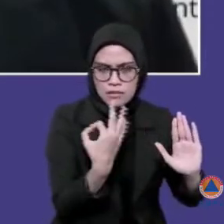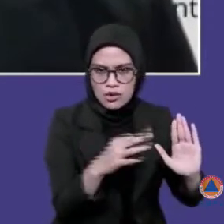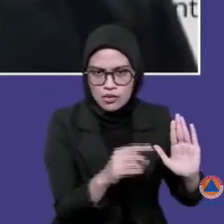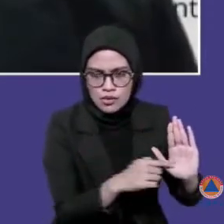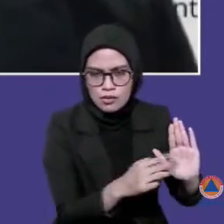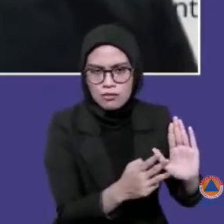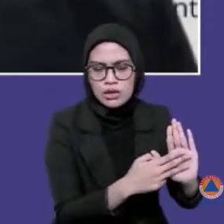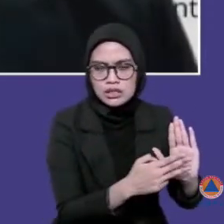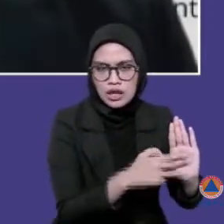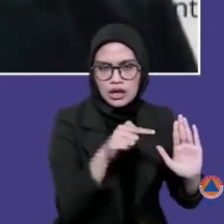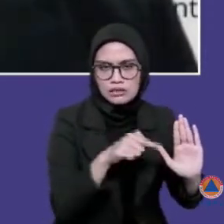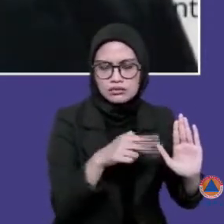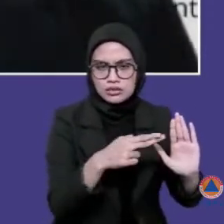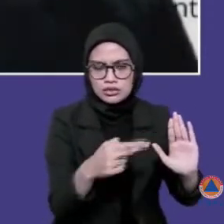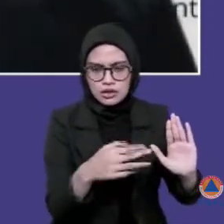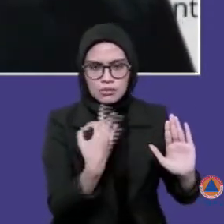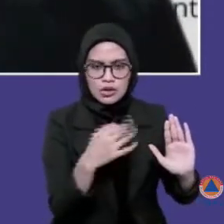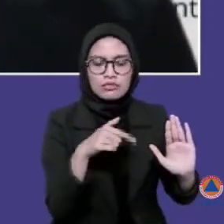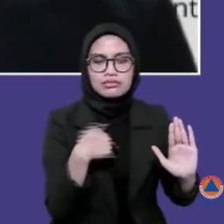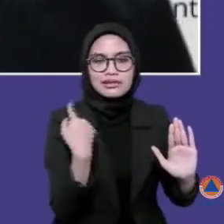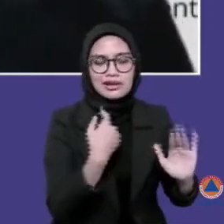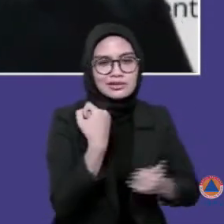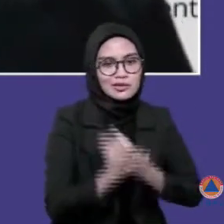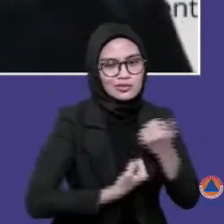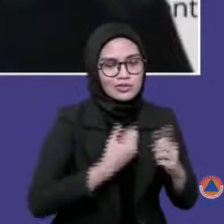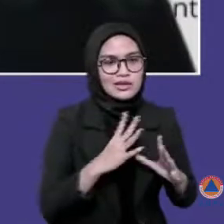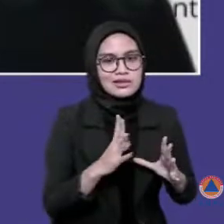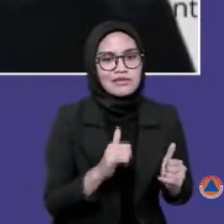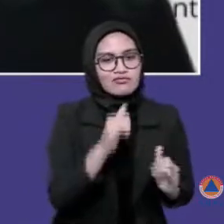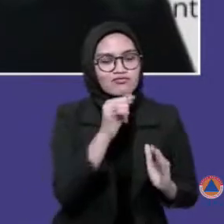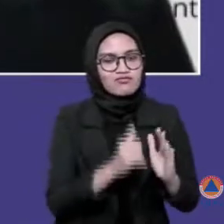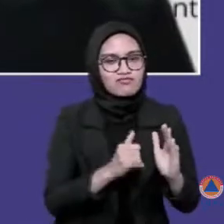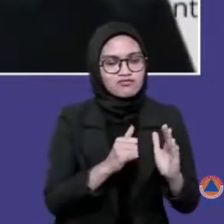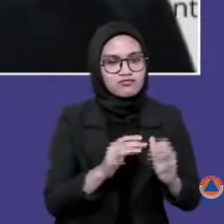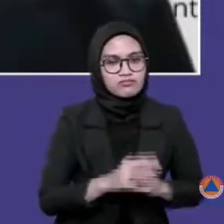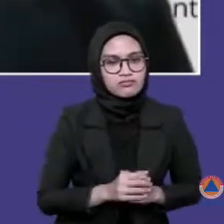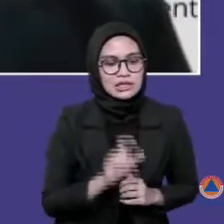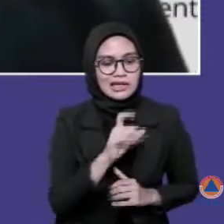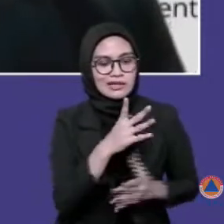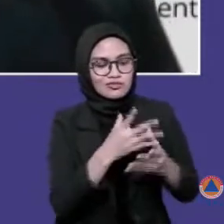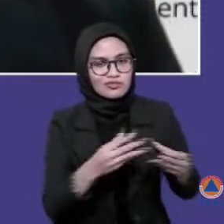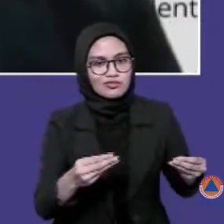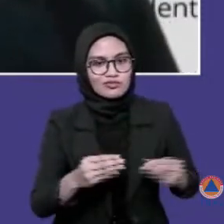come to Indonesia. Thank you. Thank you very much.